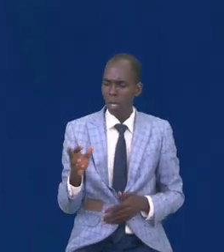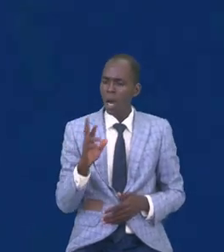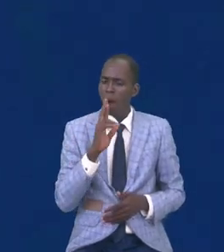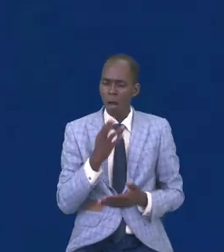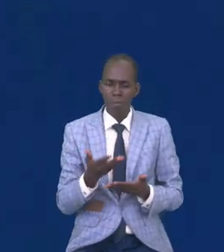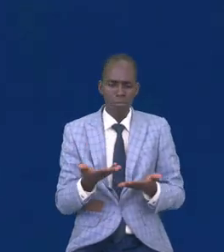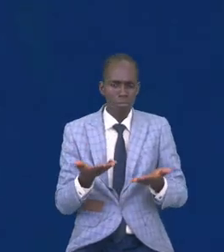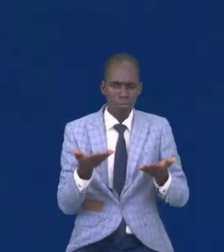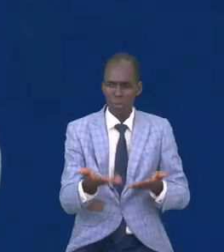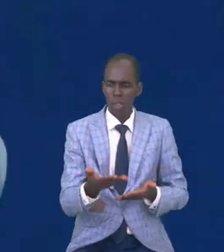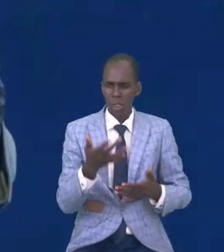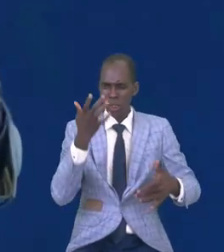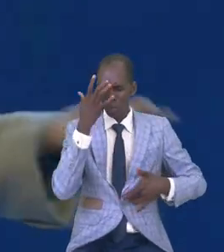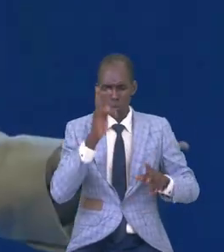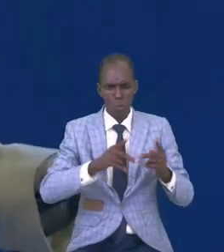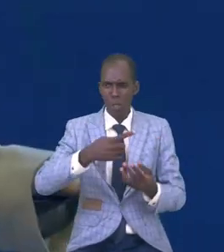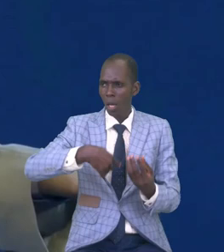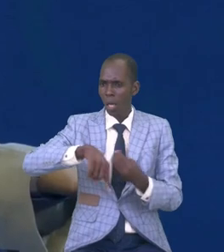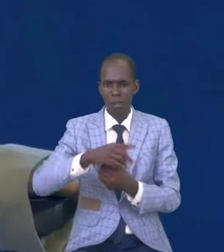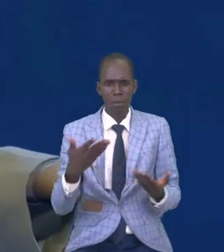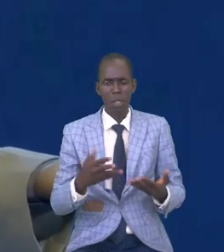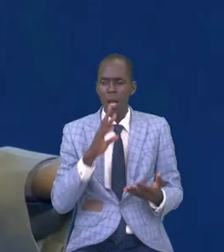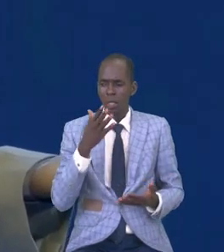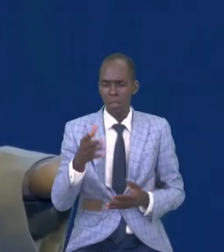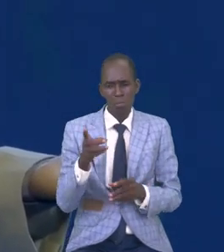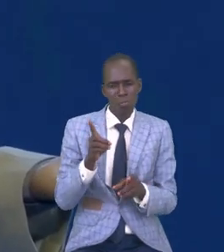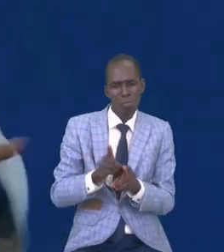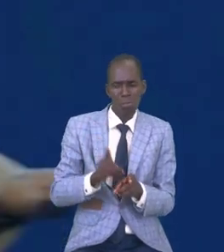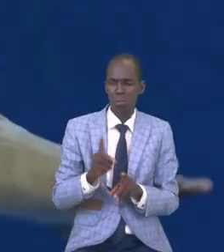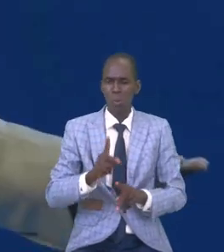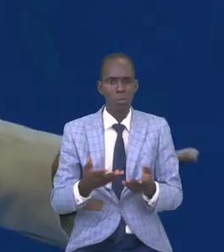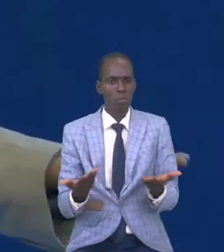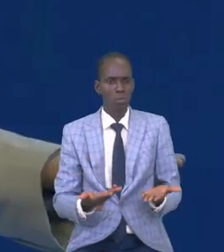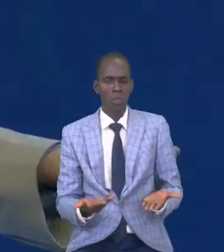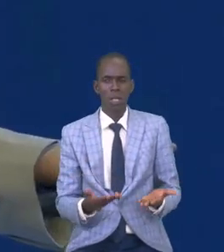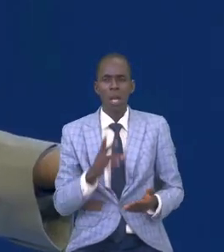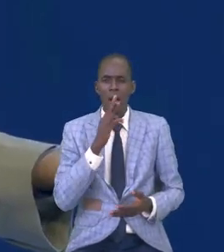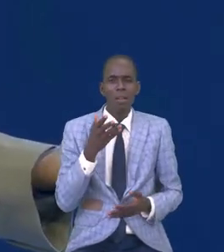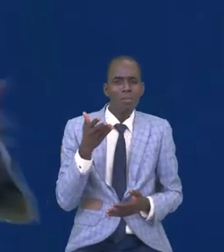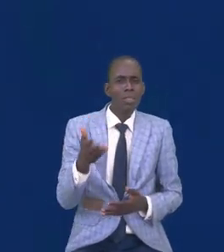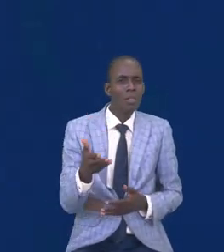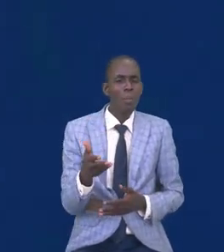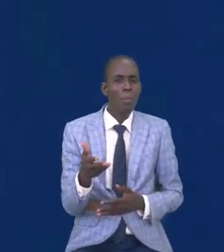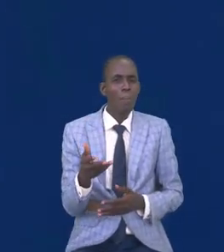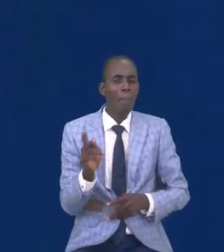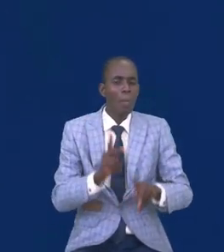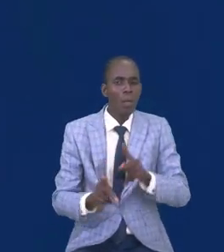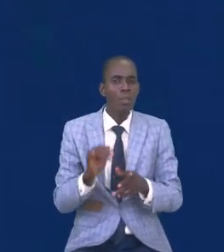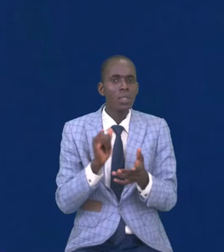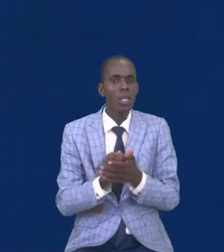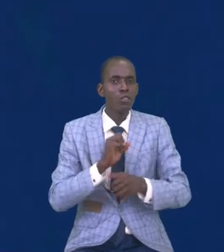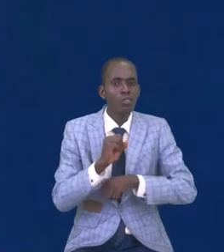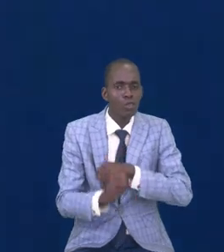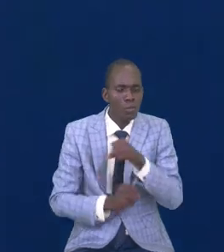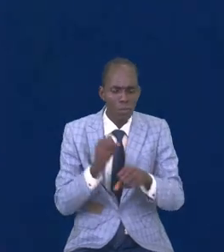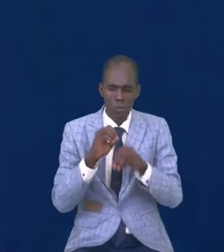here? Are there impotent people here? Are there people here who suffer in